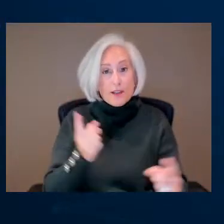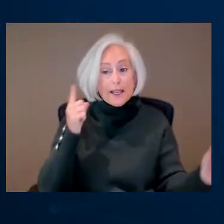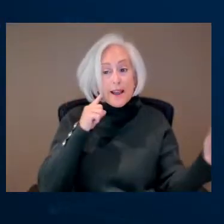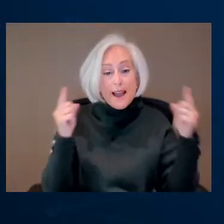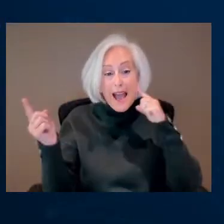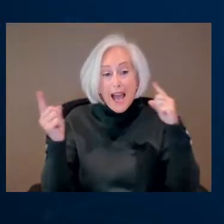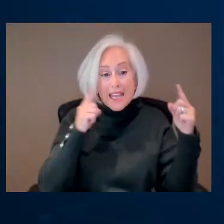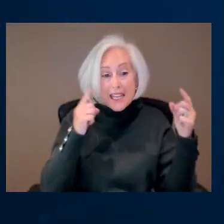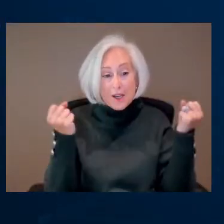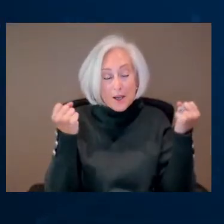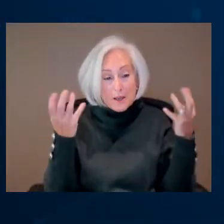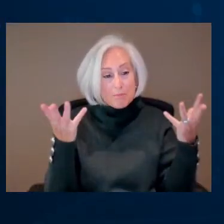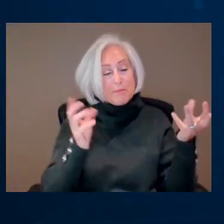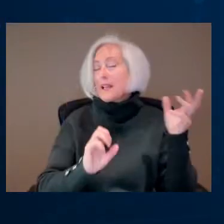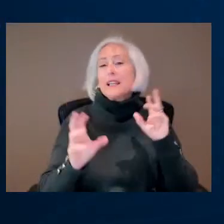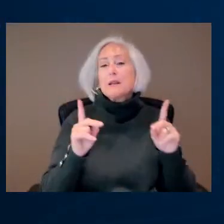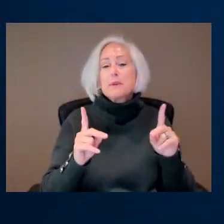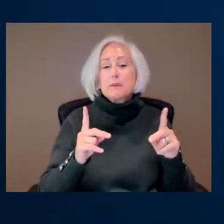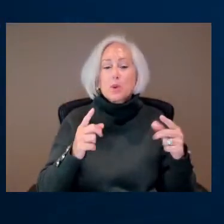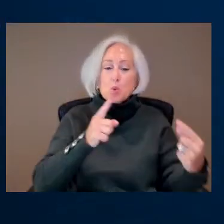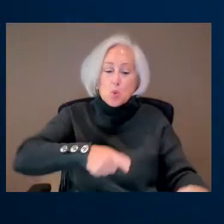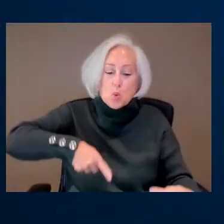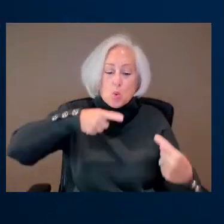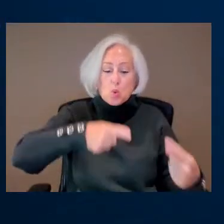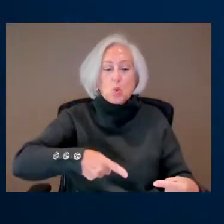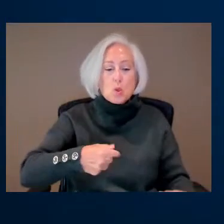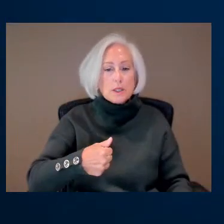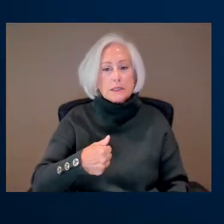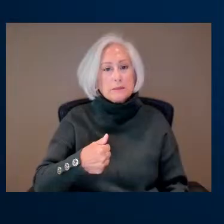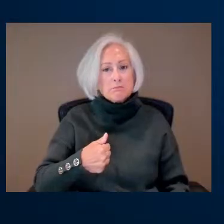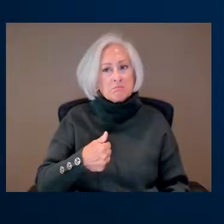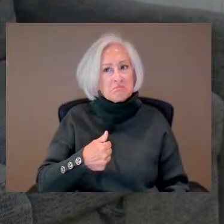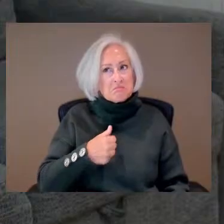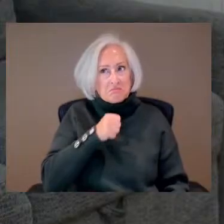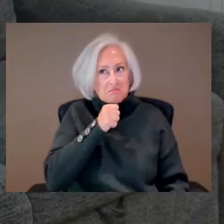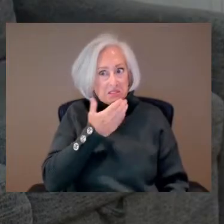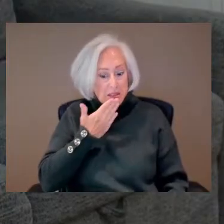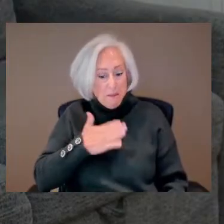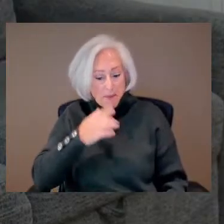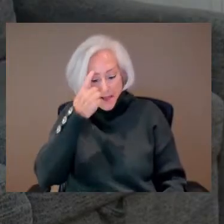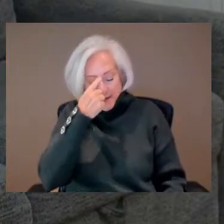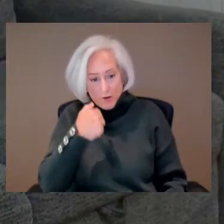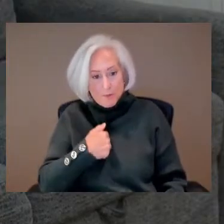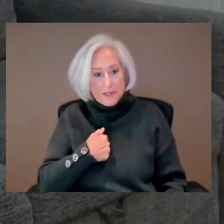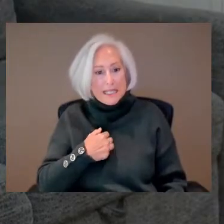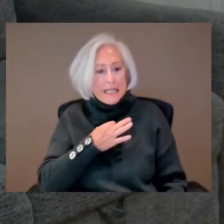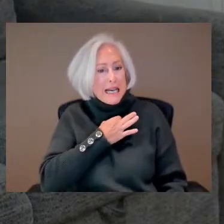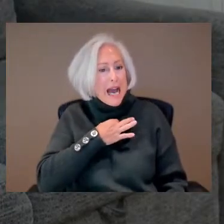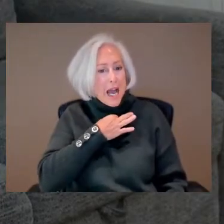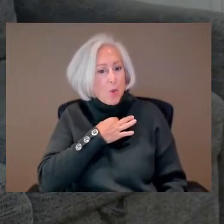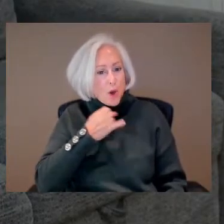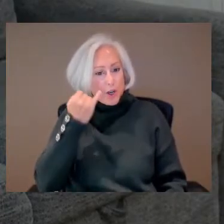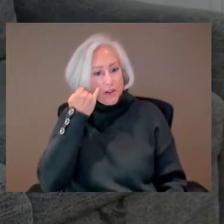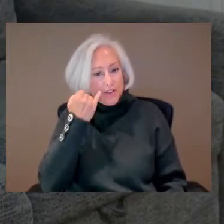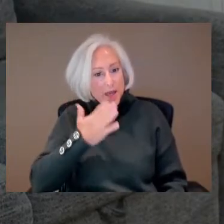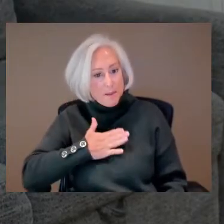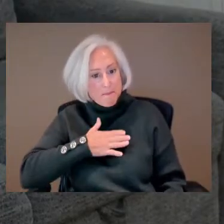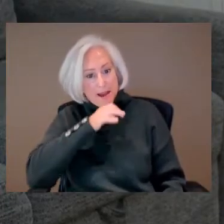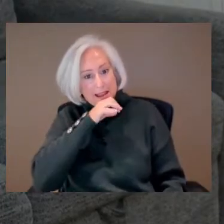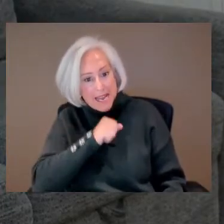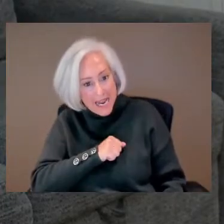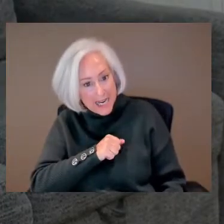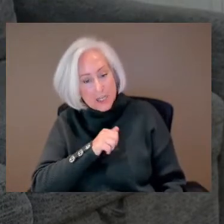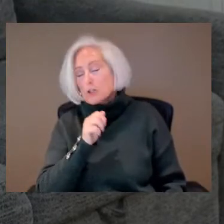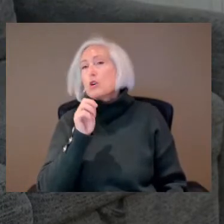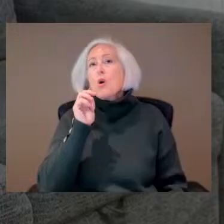having a really tough time with it, and I have to say it wasn't so bad for me. And I wonder sometimes whether that's my age or whether the pregnancy